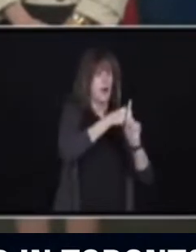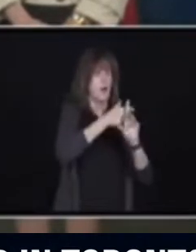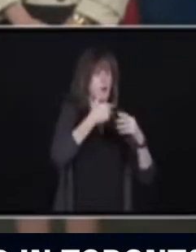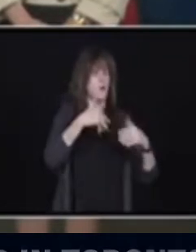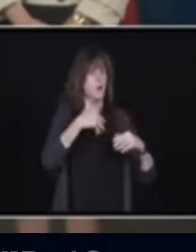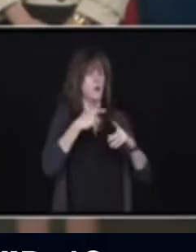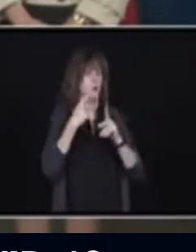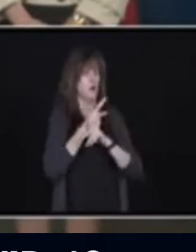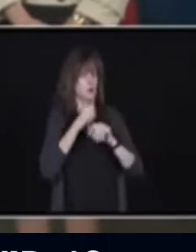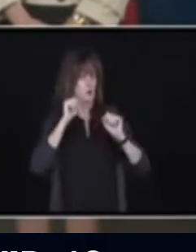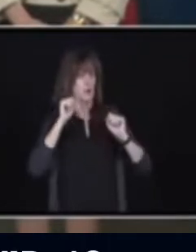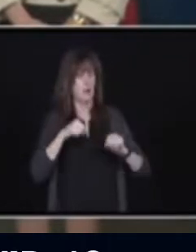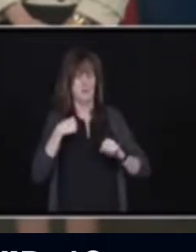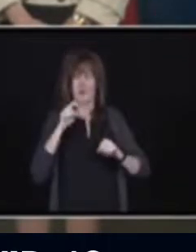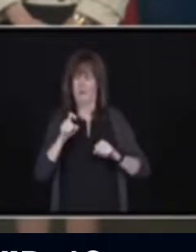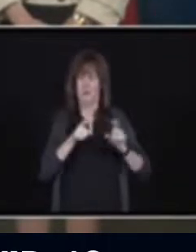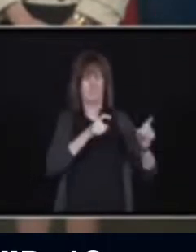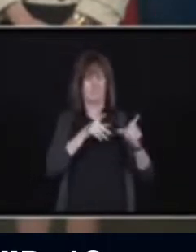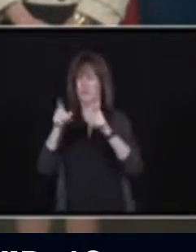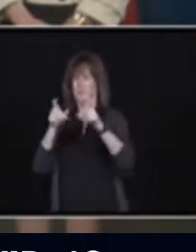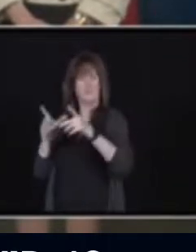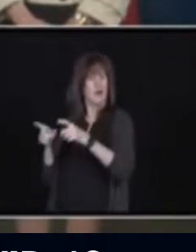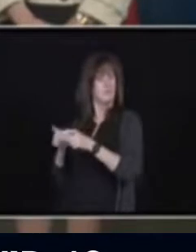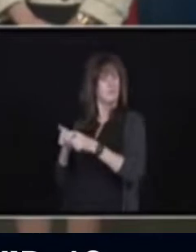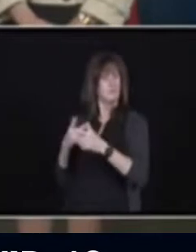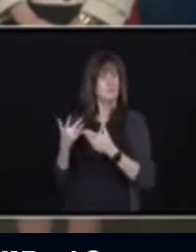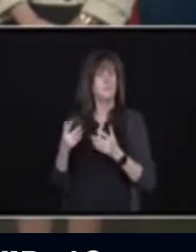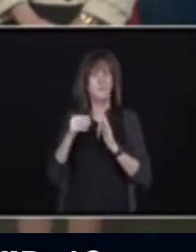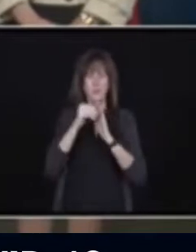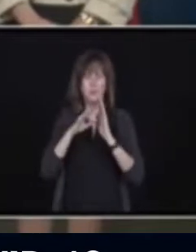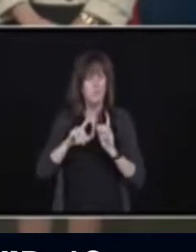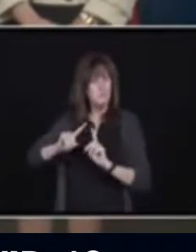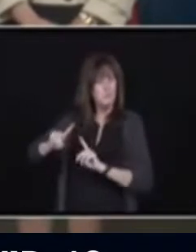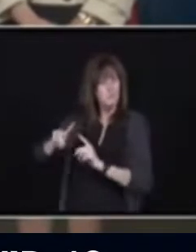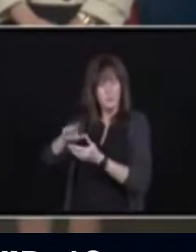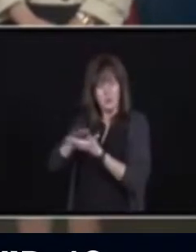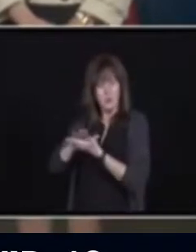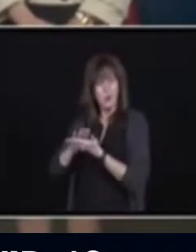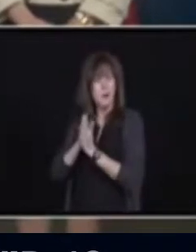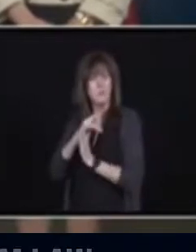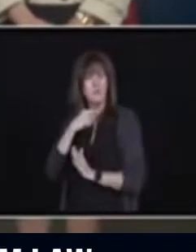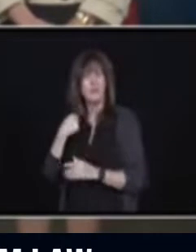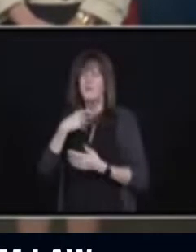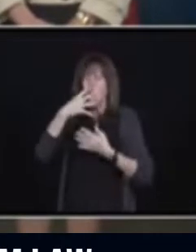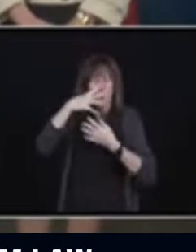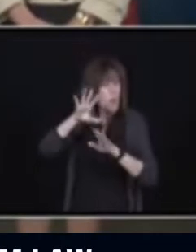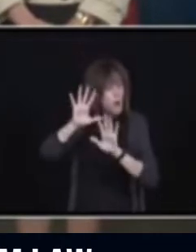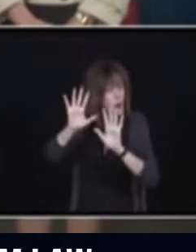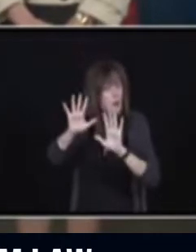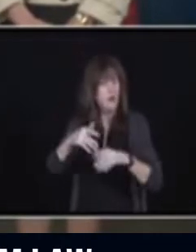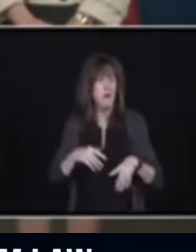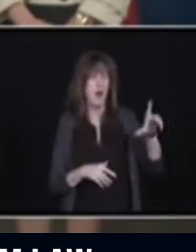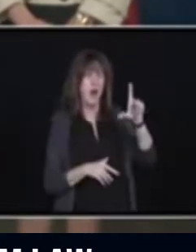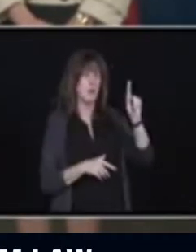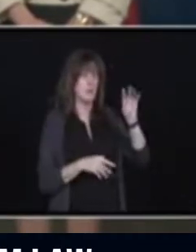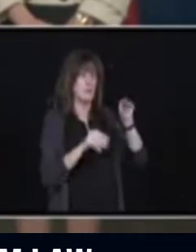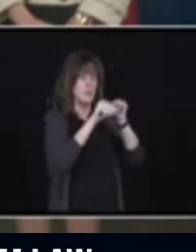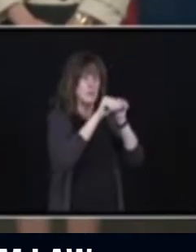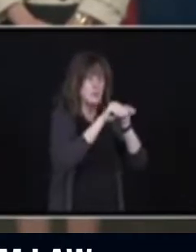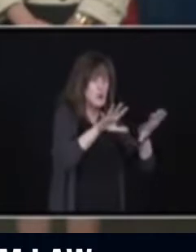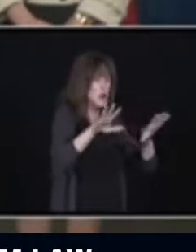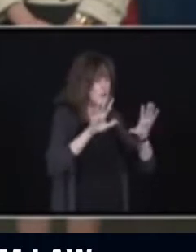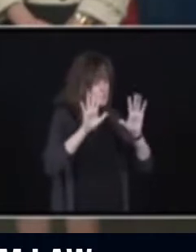put in-class learning at risk. We can't risk widespread outbreaks in our long-term care homes. We